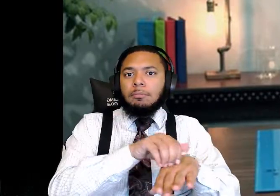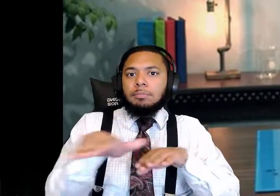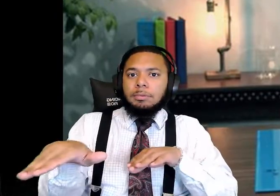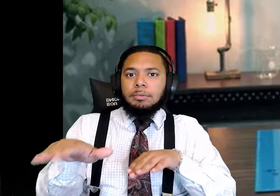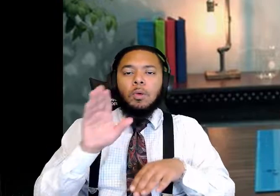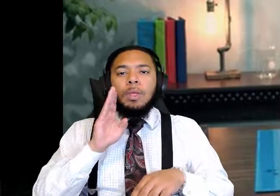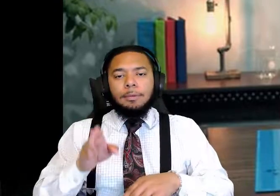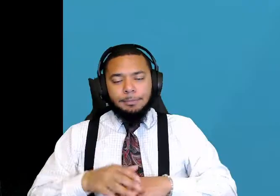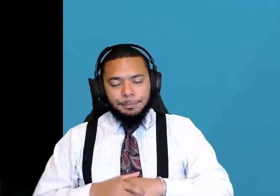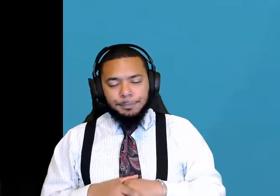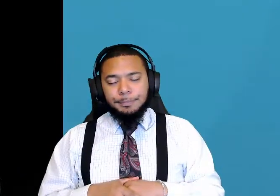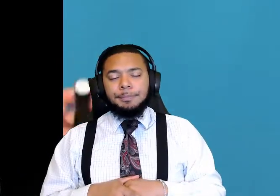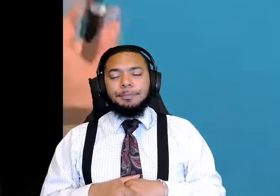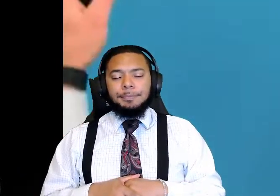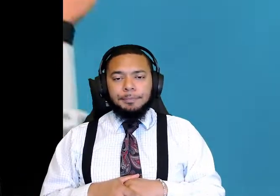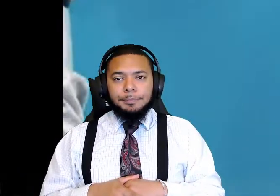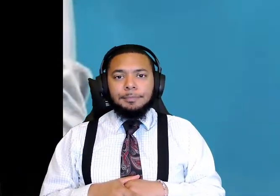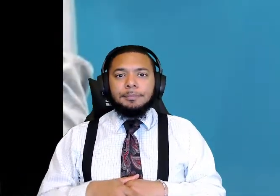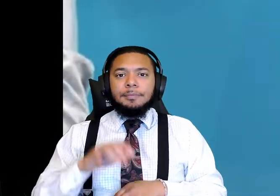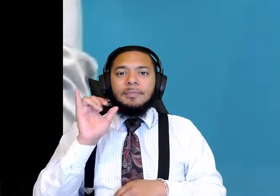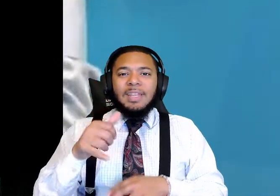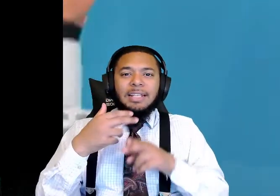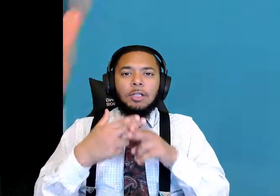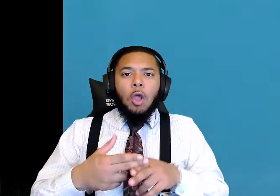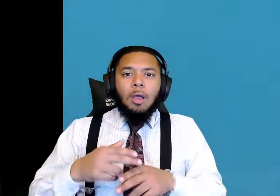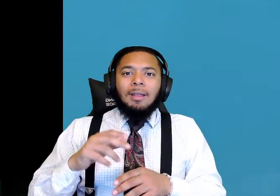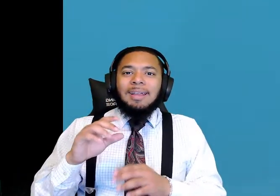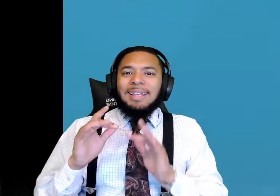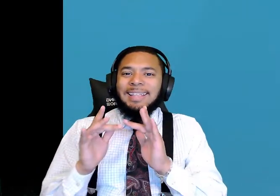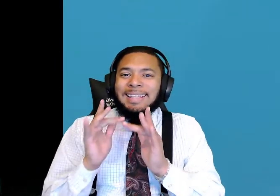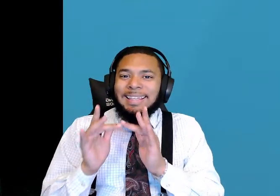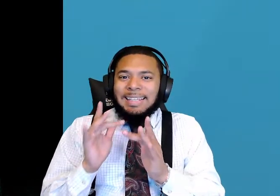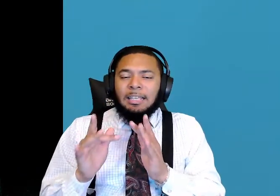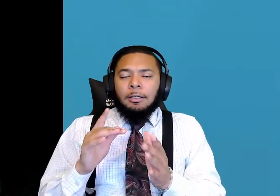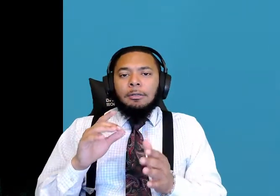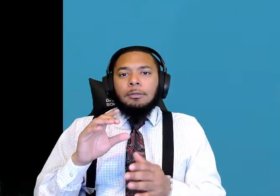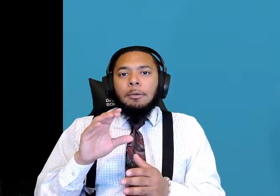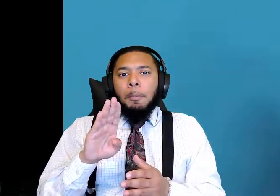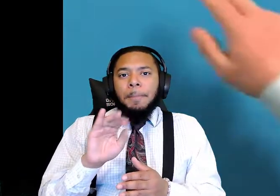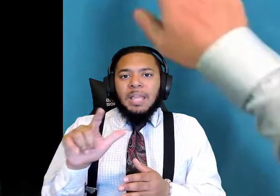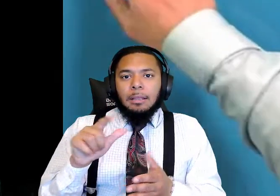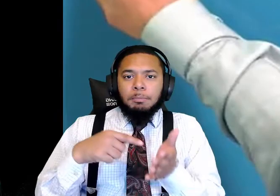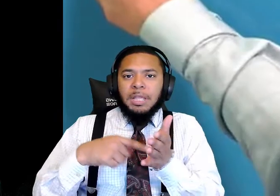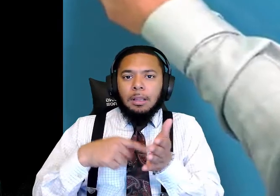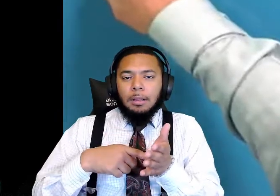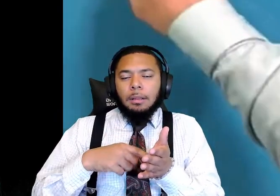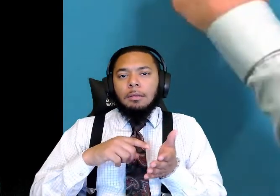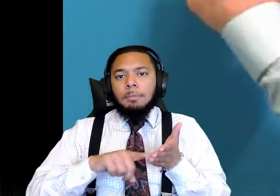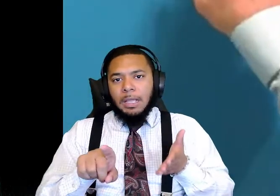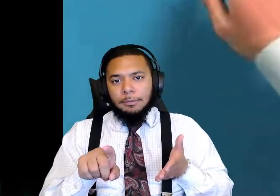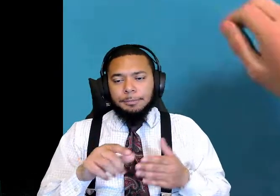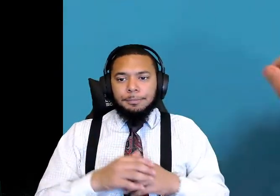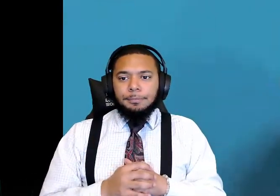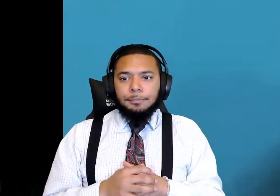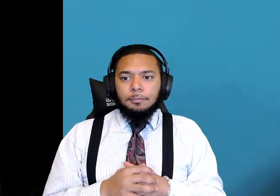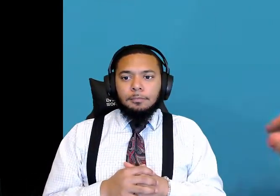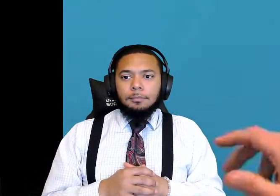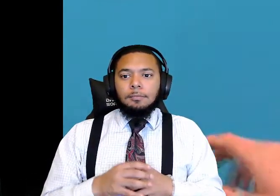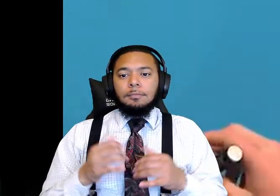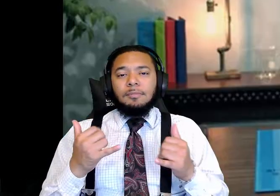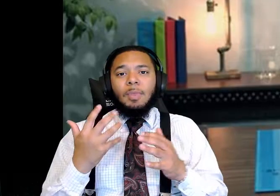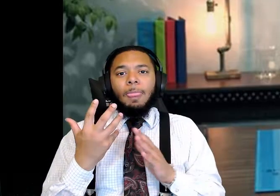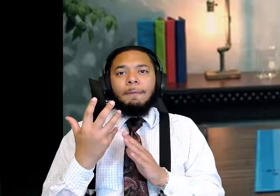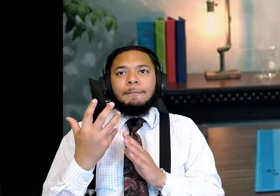check to somebody. So that's what's known as e-bill pay. Next, we have outgoing